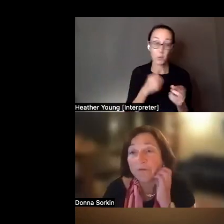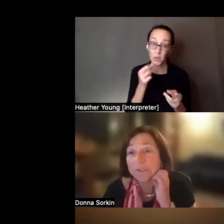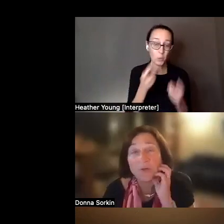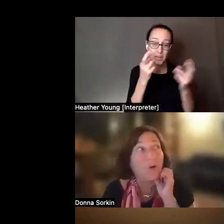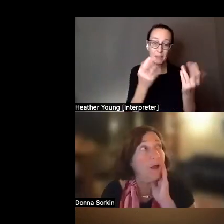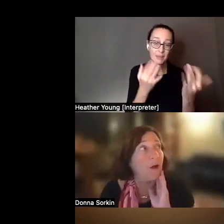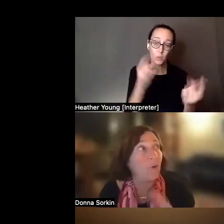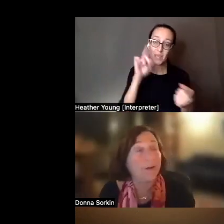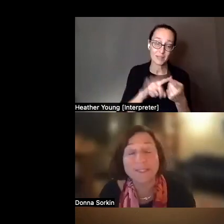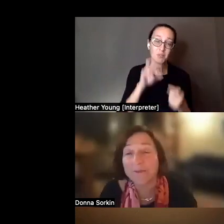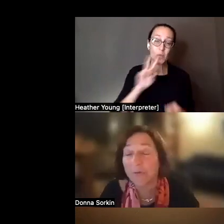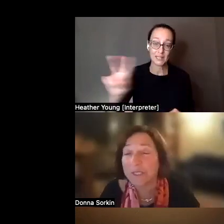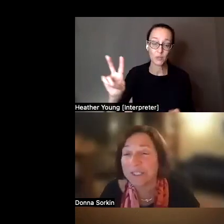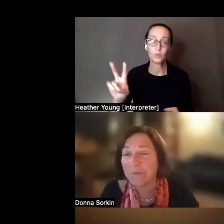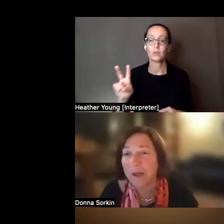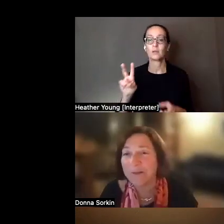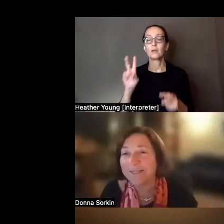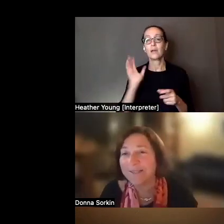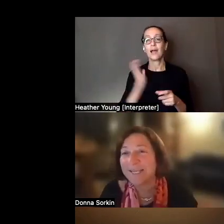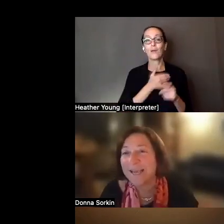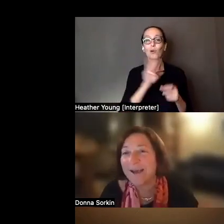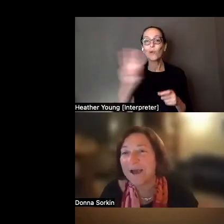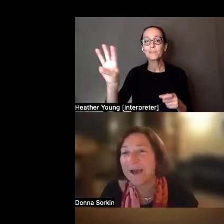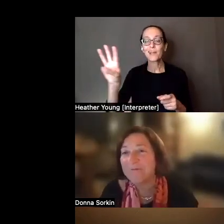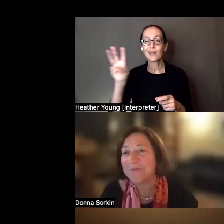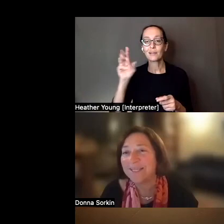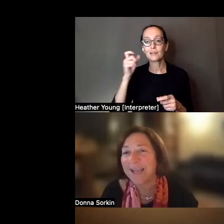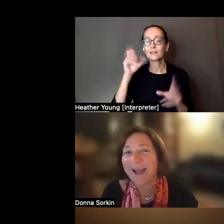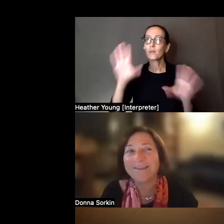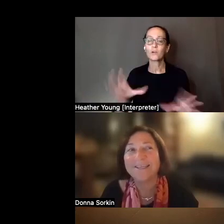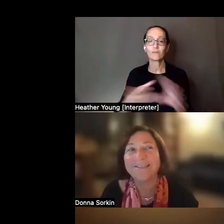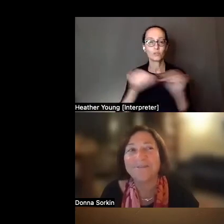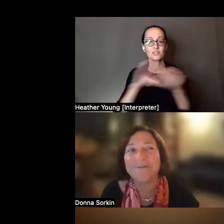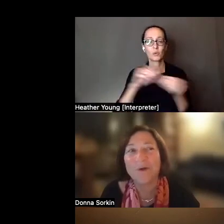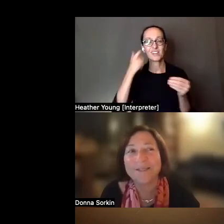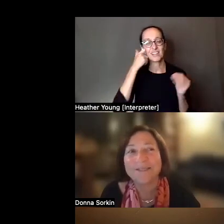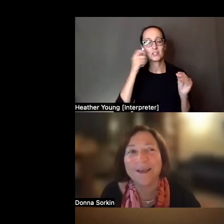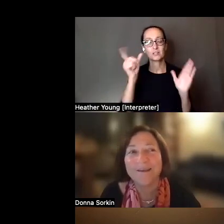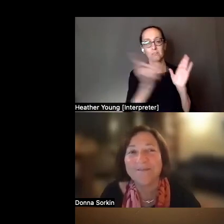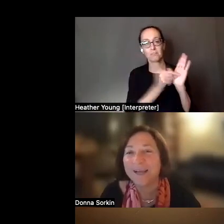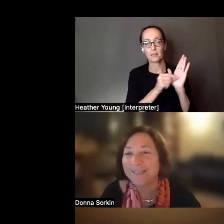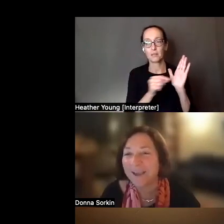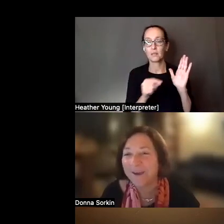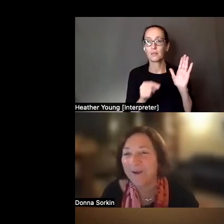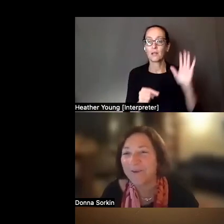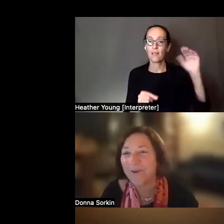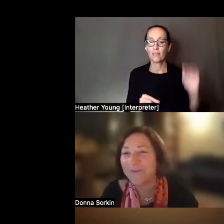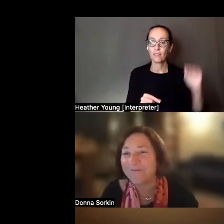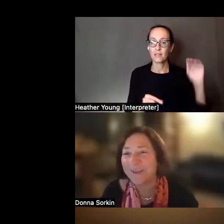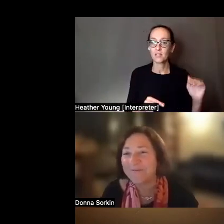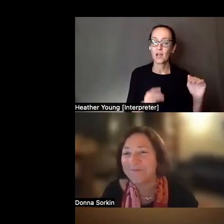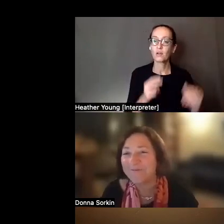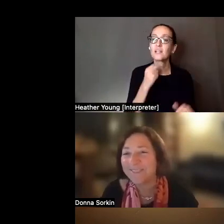wonderful story on our website that we just published. The child is the voice of El Defo. Have you